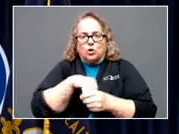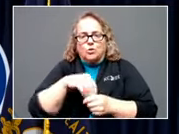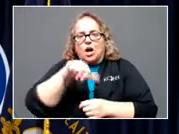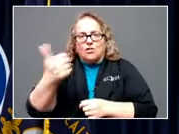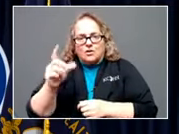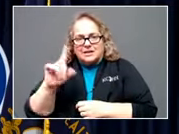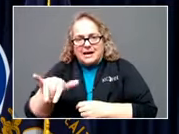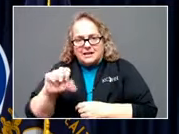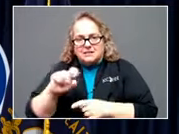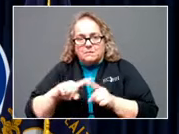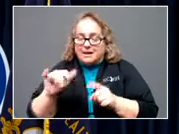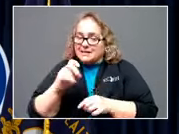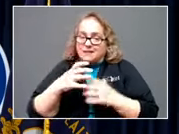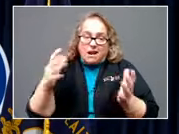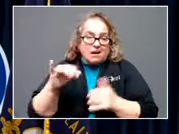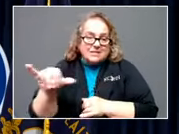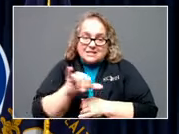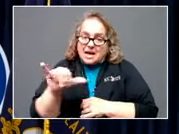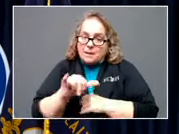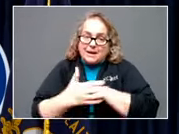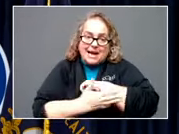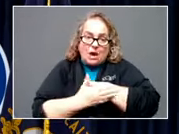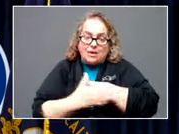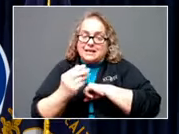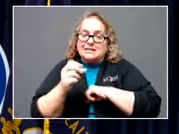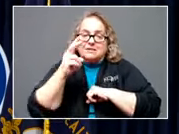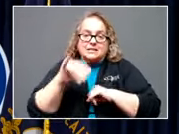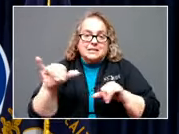same counties and sometimes even the same families that are impacted.